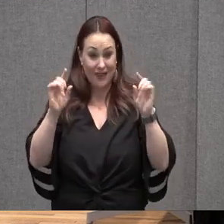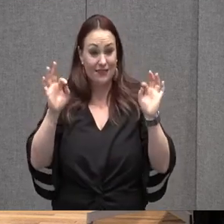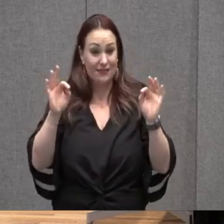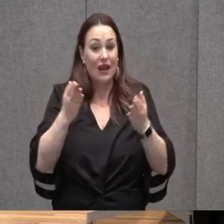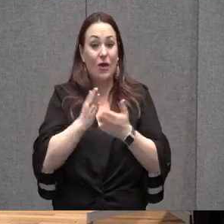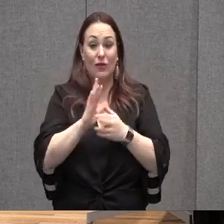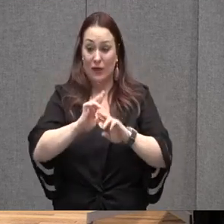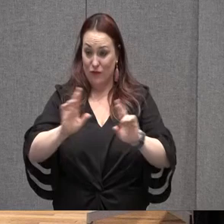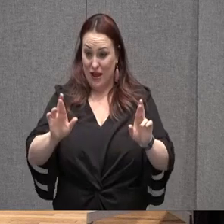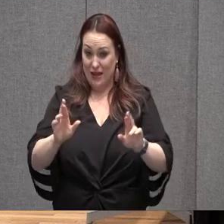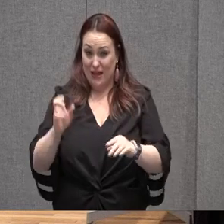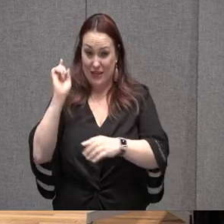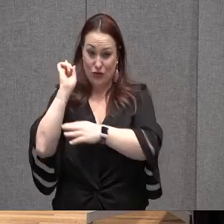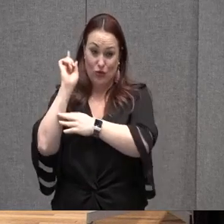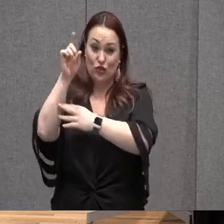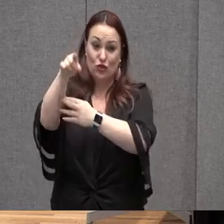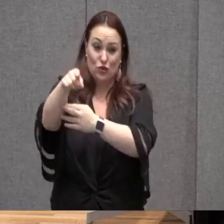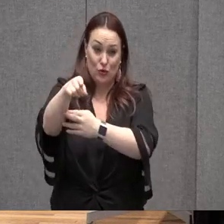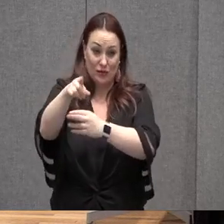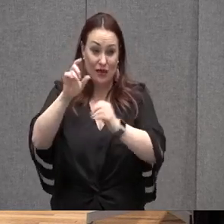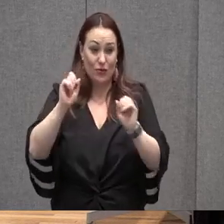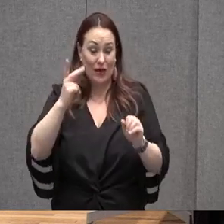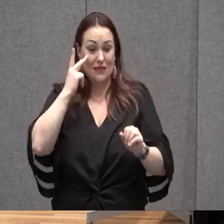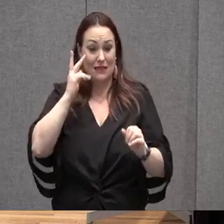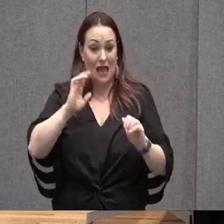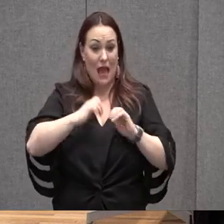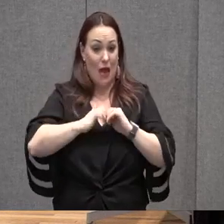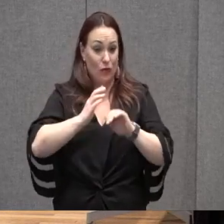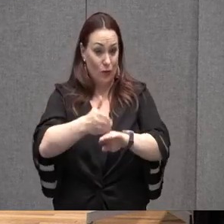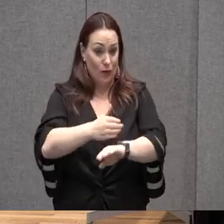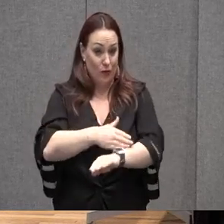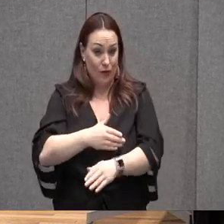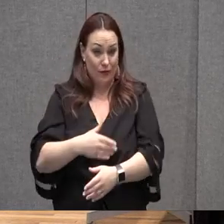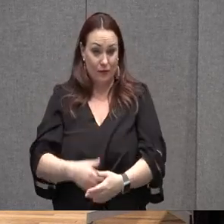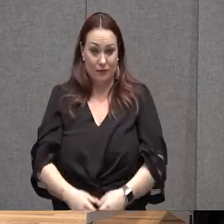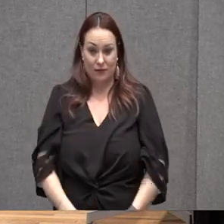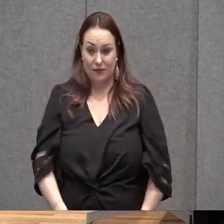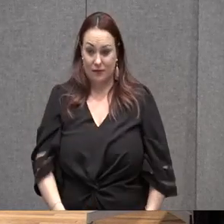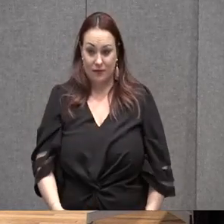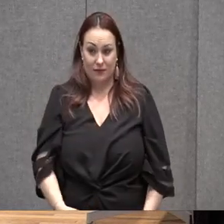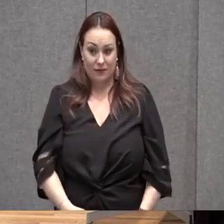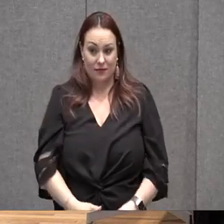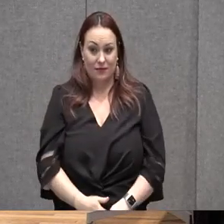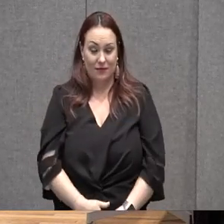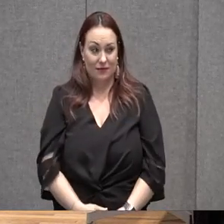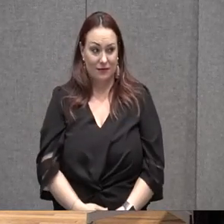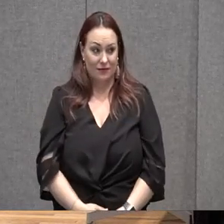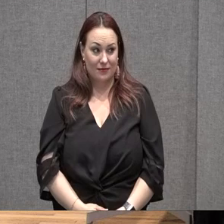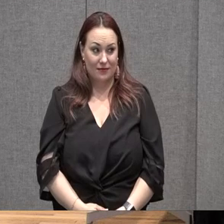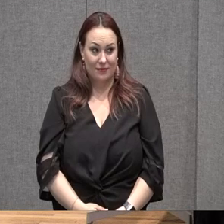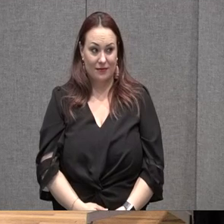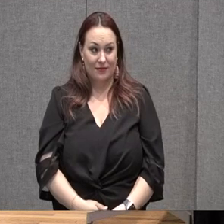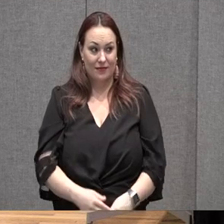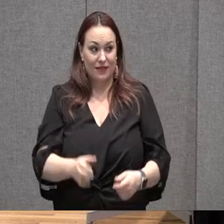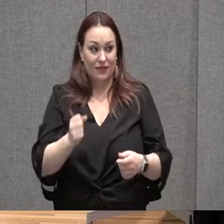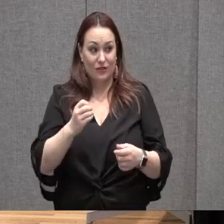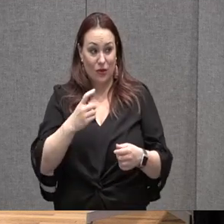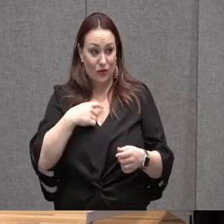right, you ready to shoot this so we could see how to improve it? Sure. So you need me to hold